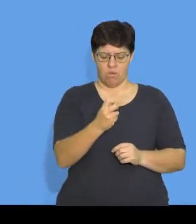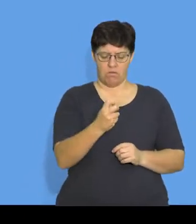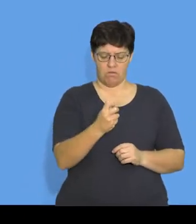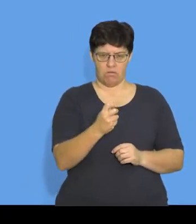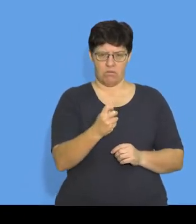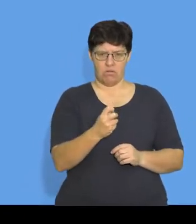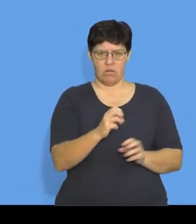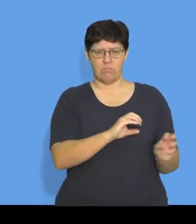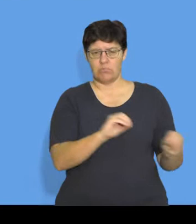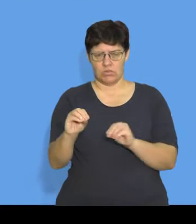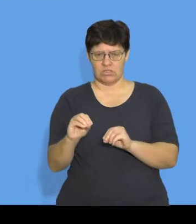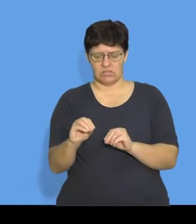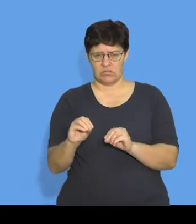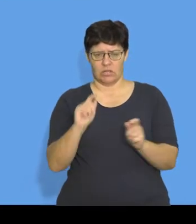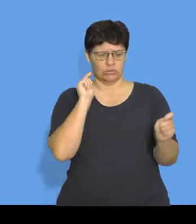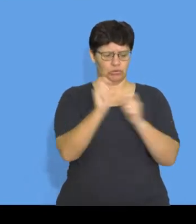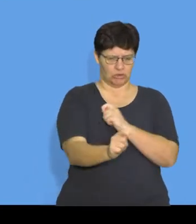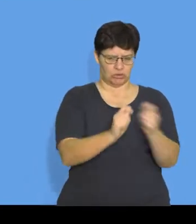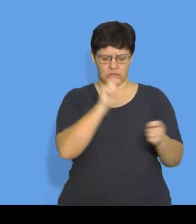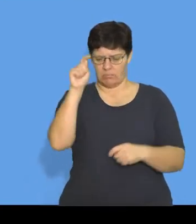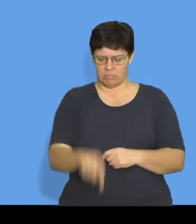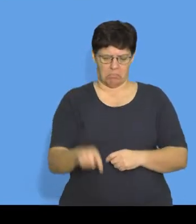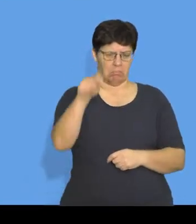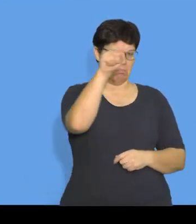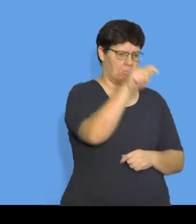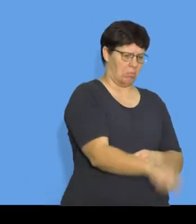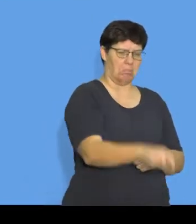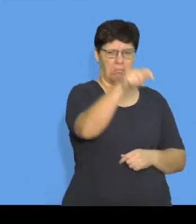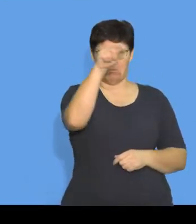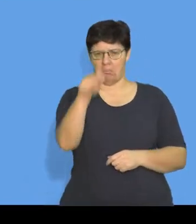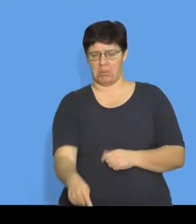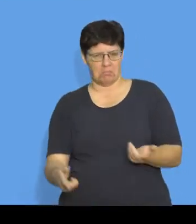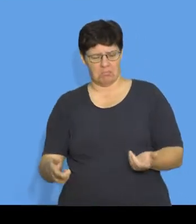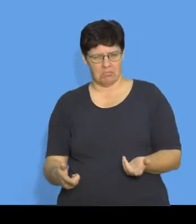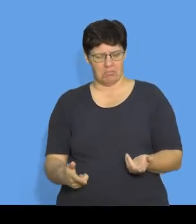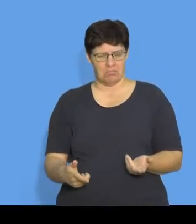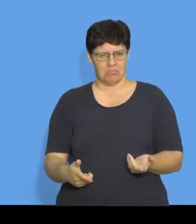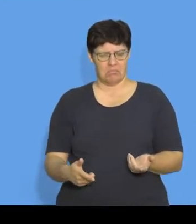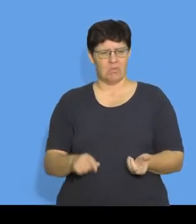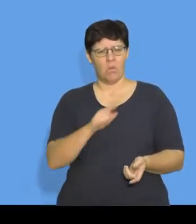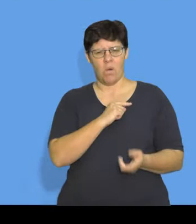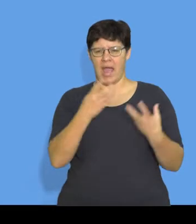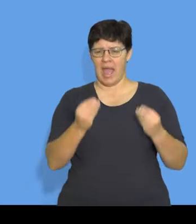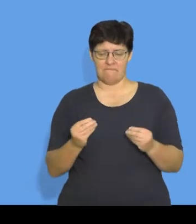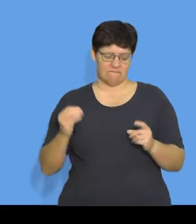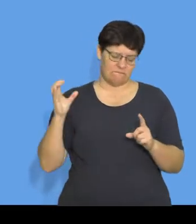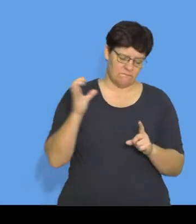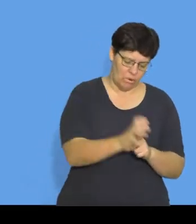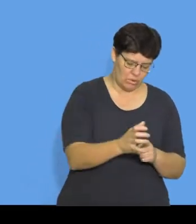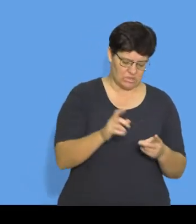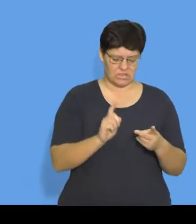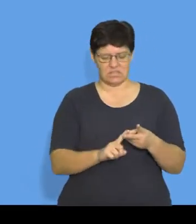when it bounces? There's lots of things at play here because there's forces, there's a